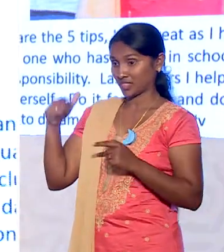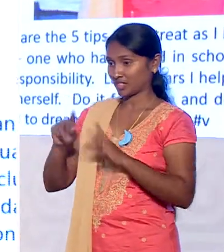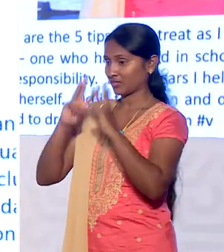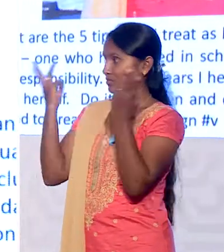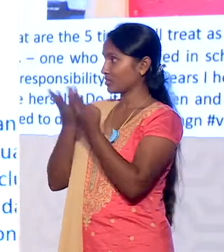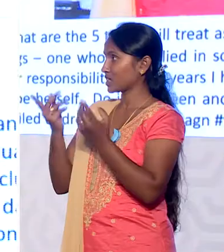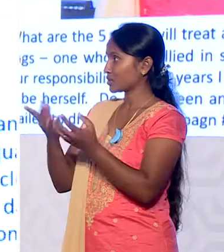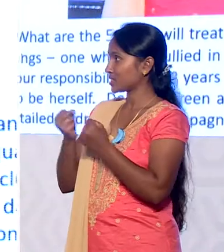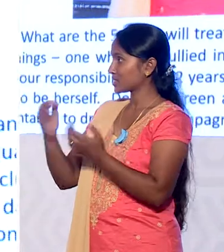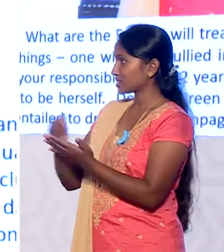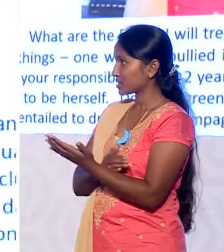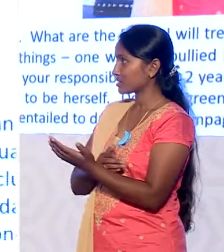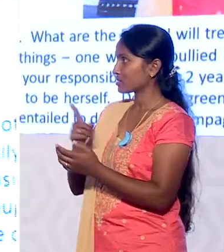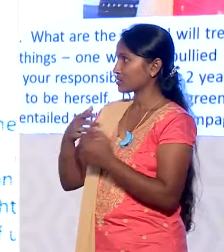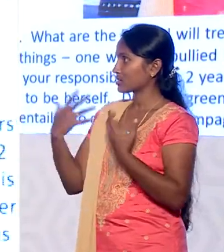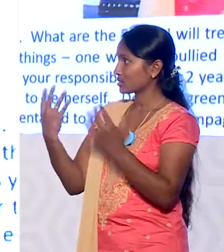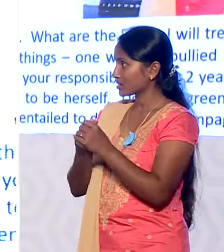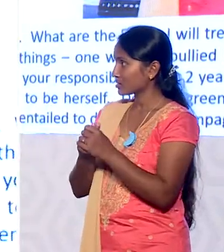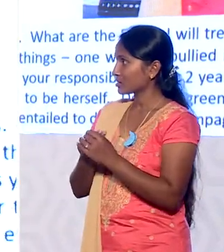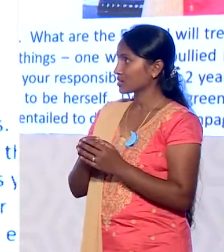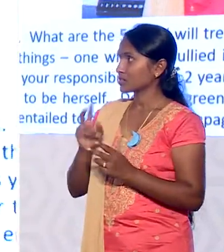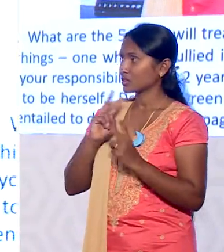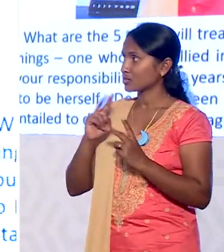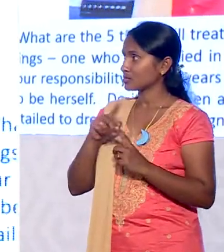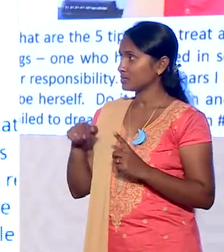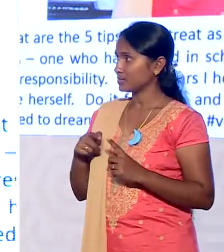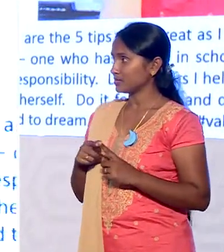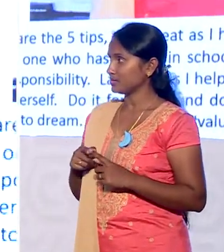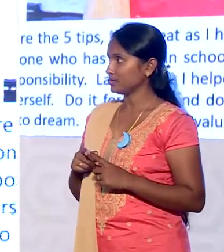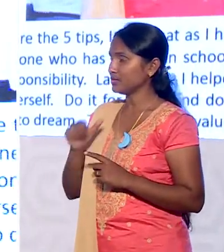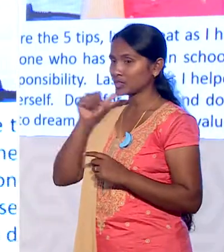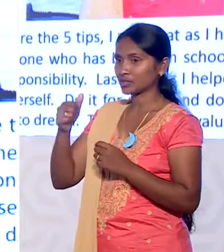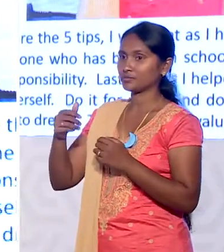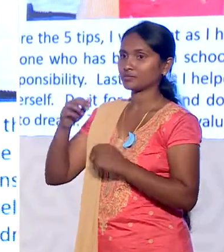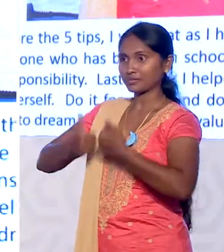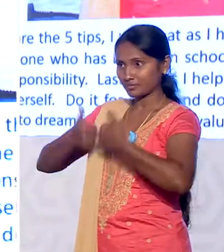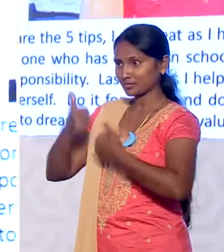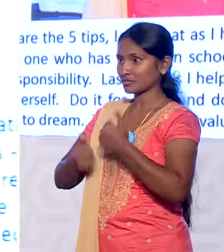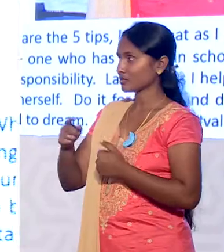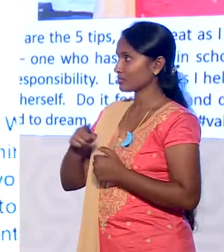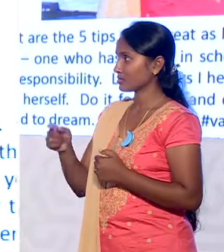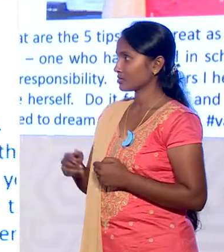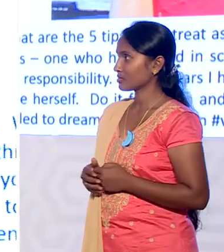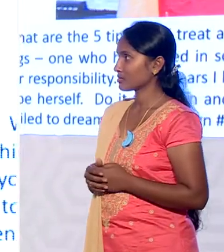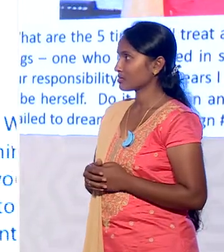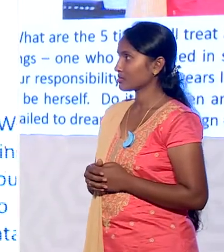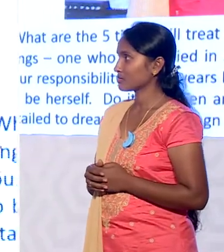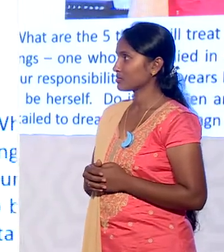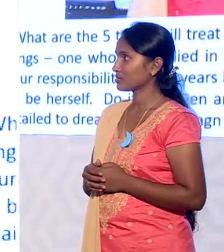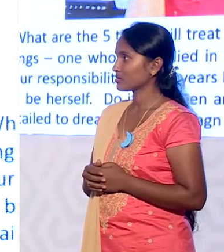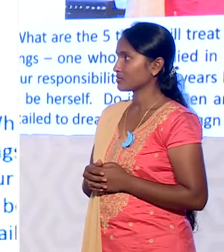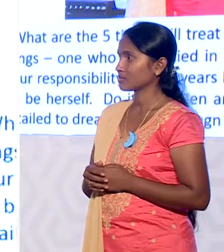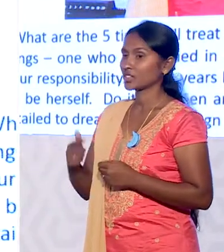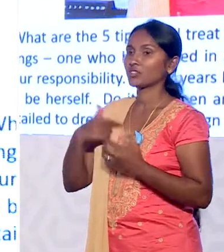to say they care, to put it on their board agenda, to release the resources and not see us as charity. We don't need your sympathy. We need